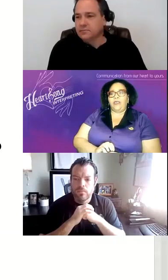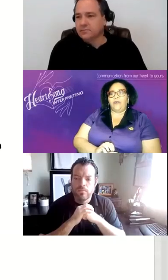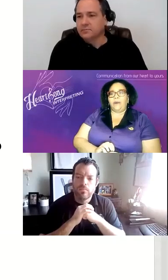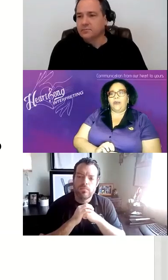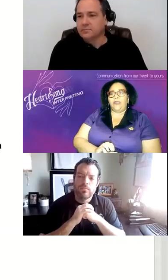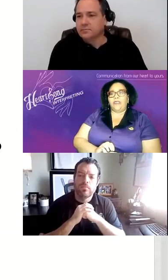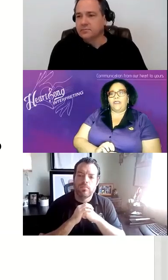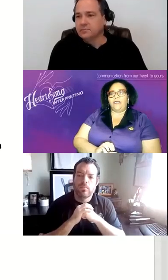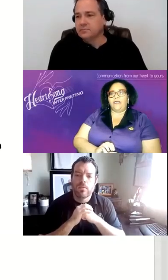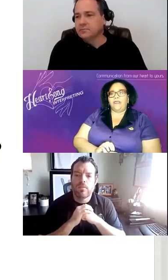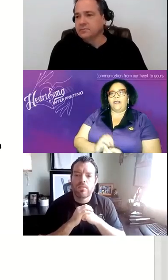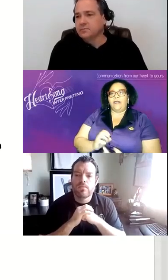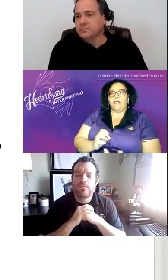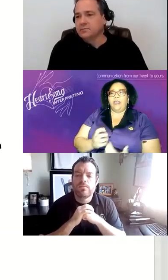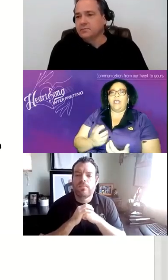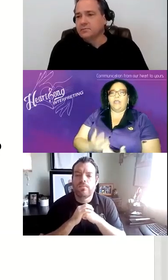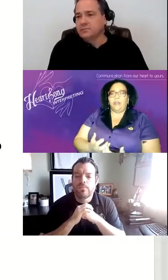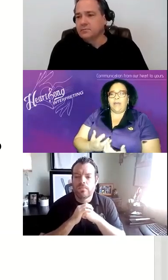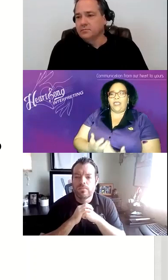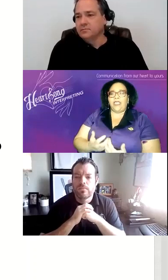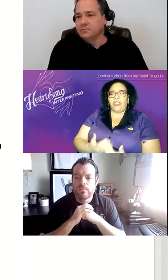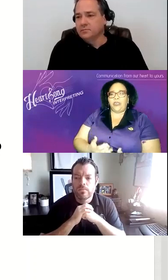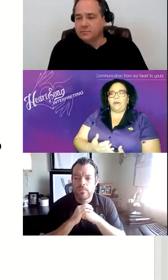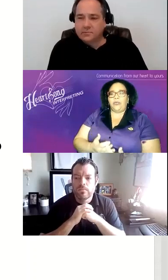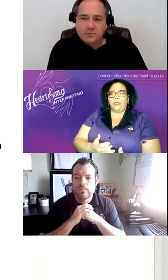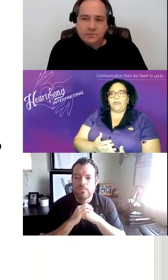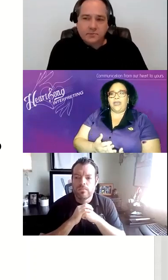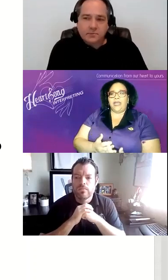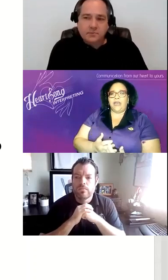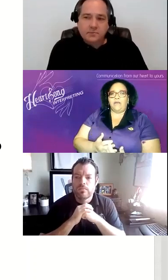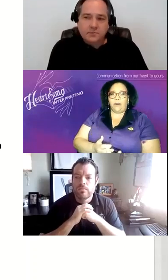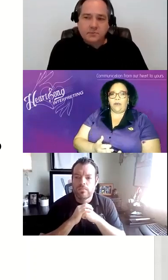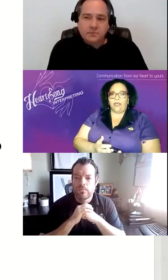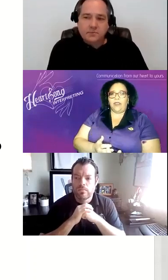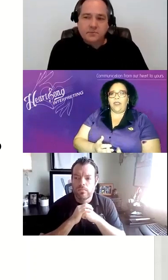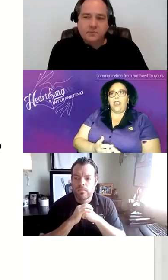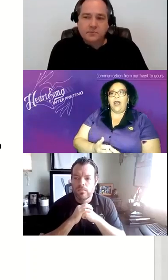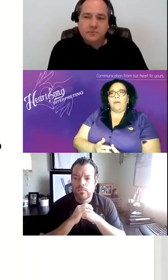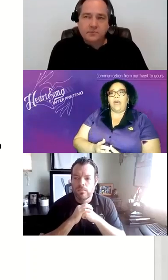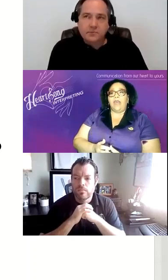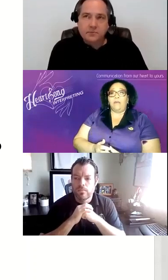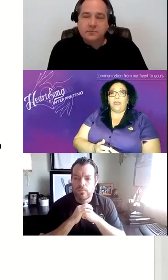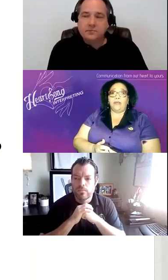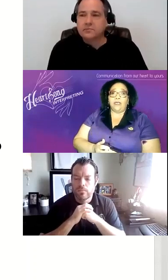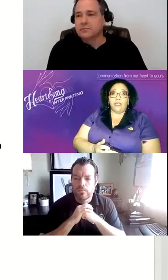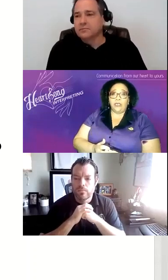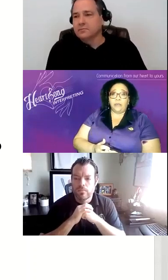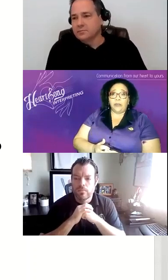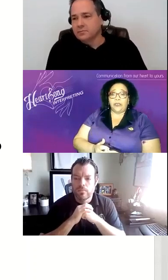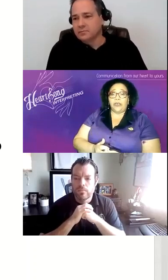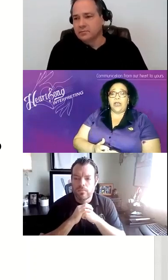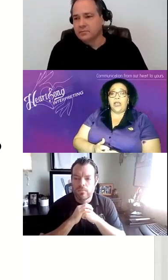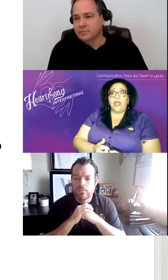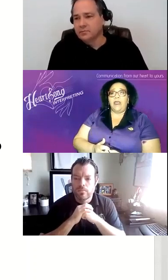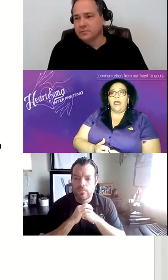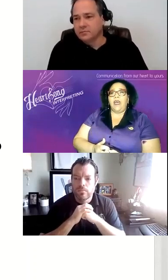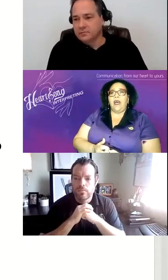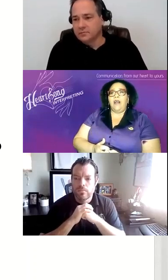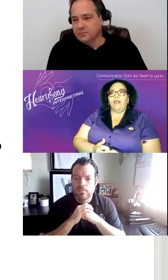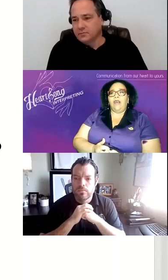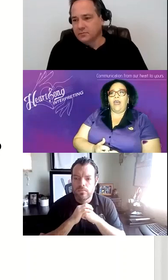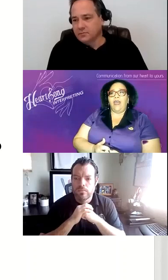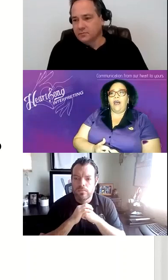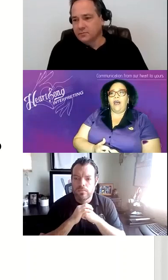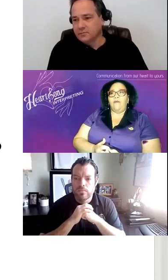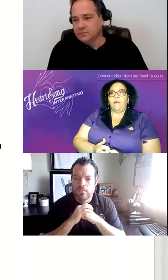what interpreters, matching the interpreters to the need of the person. A lot of POC interpreters are needed,